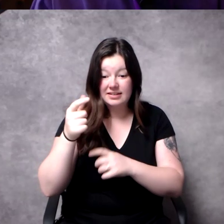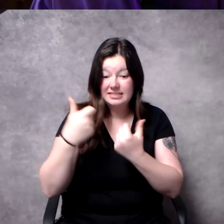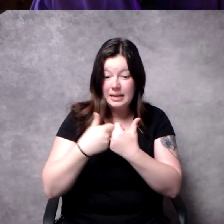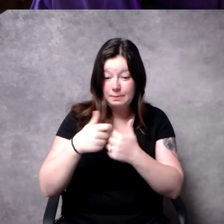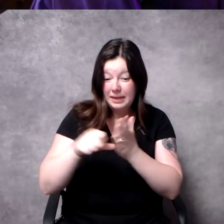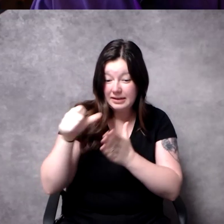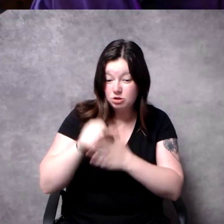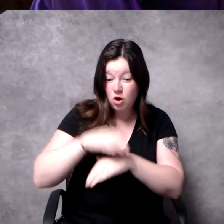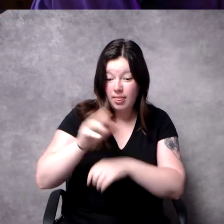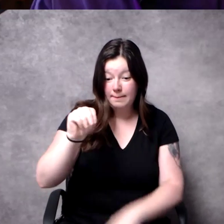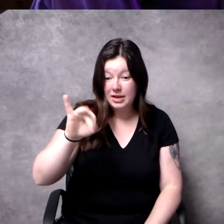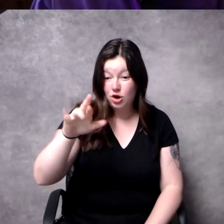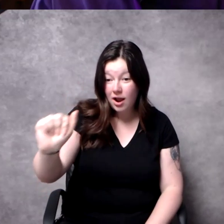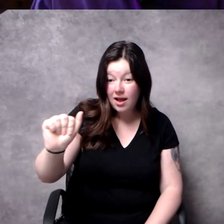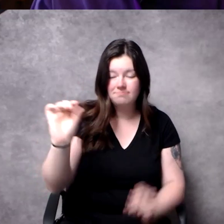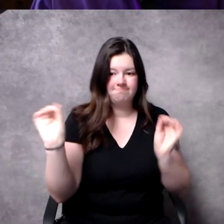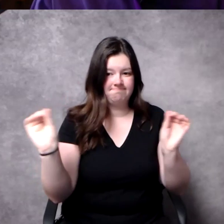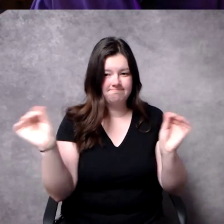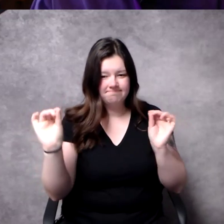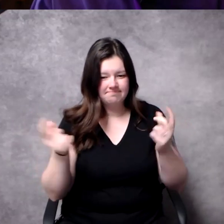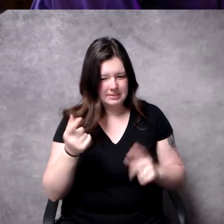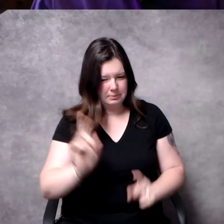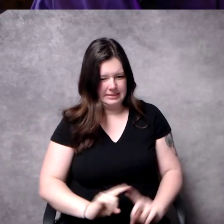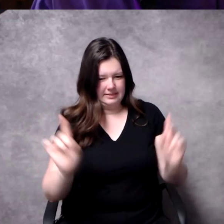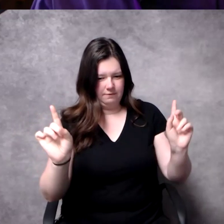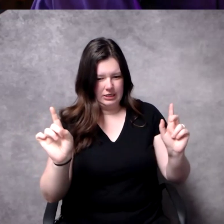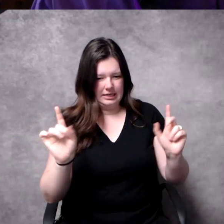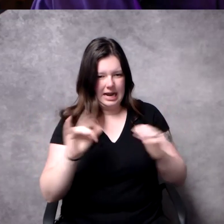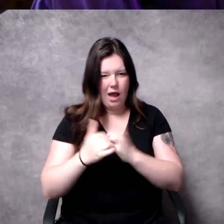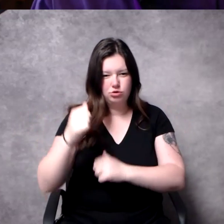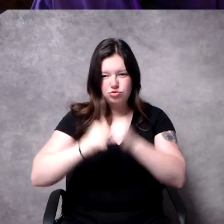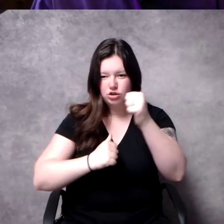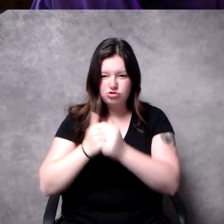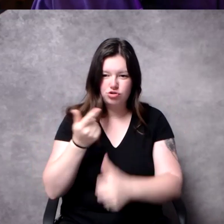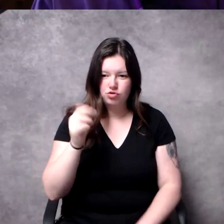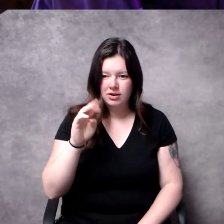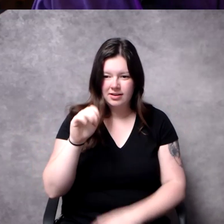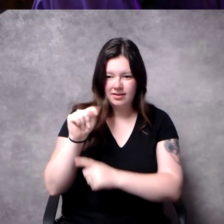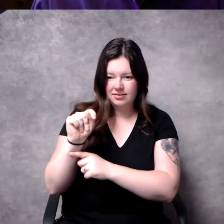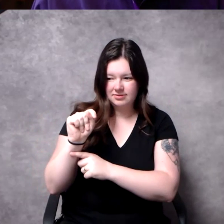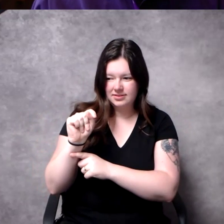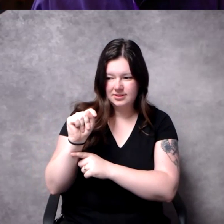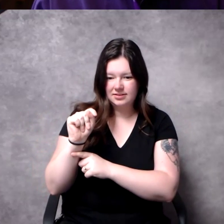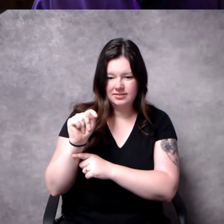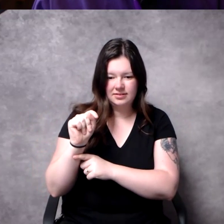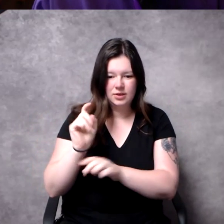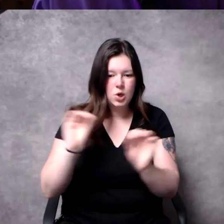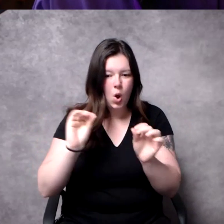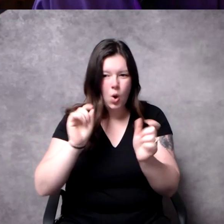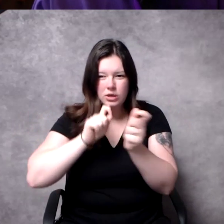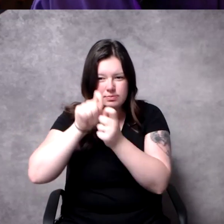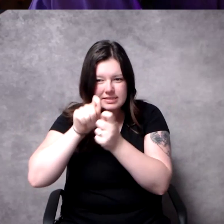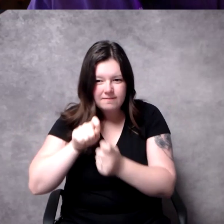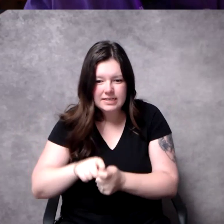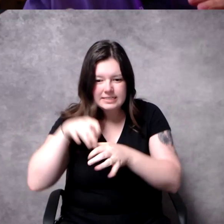bit it's just different in terms of how you structure the grant. You don't have defined aims.